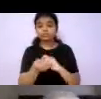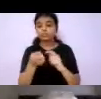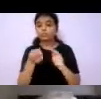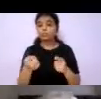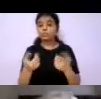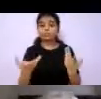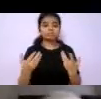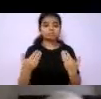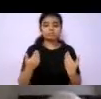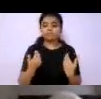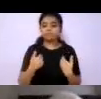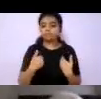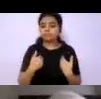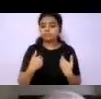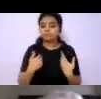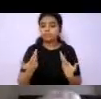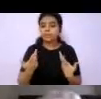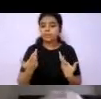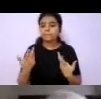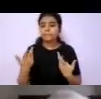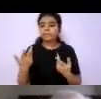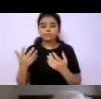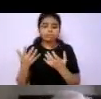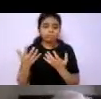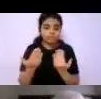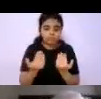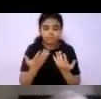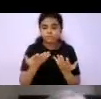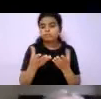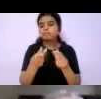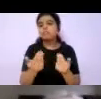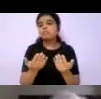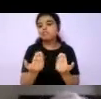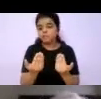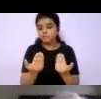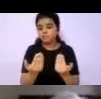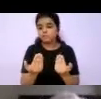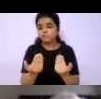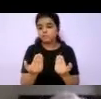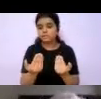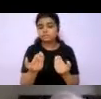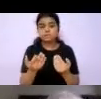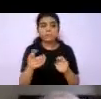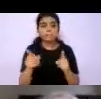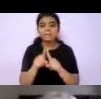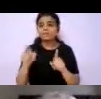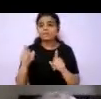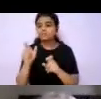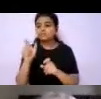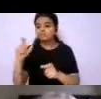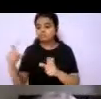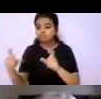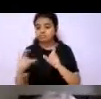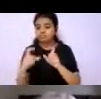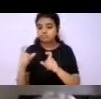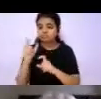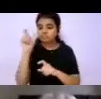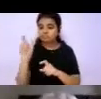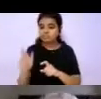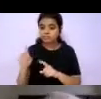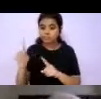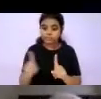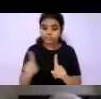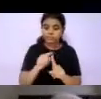is affirmed by the possession of these rights. The retort to care appears to